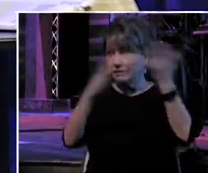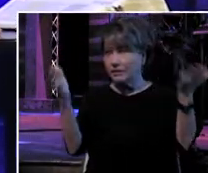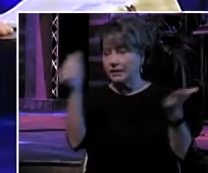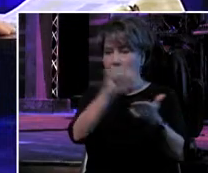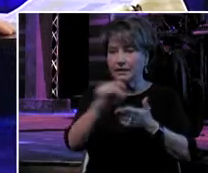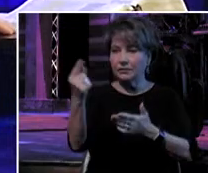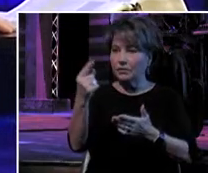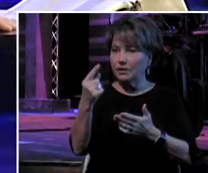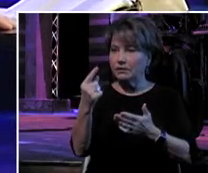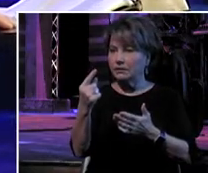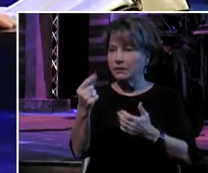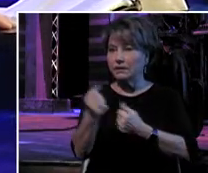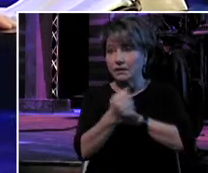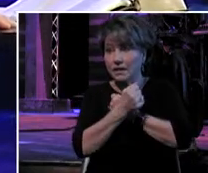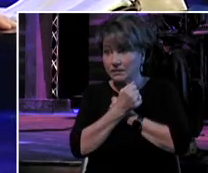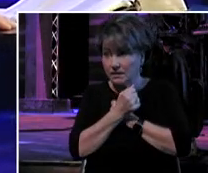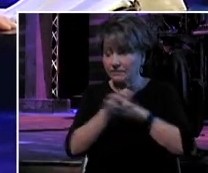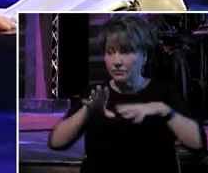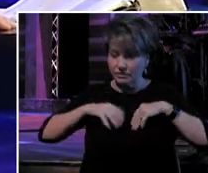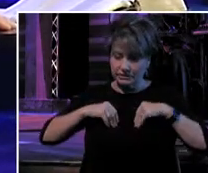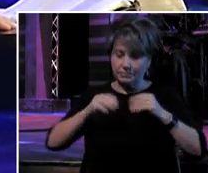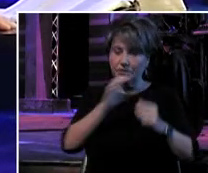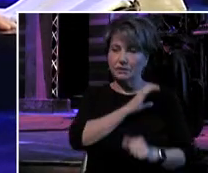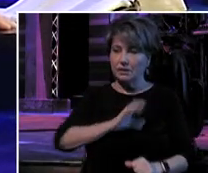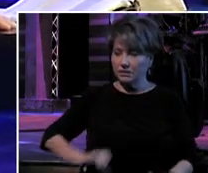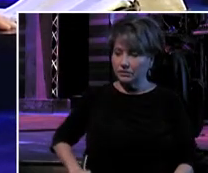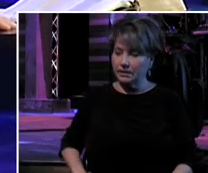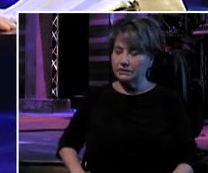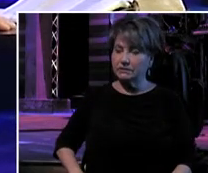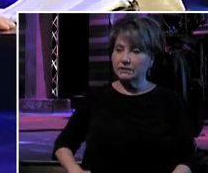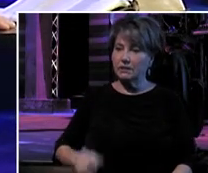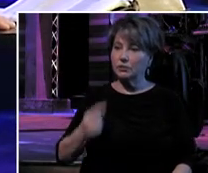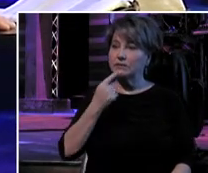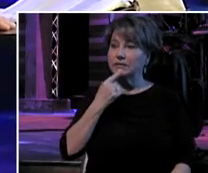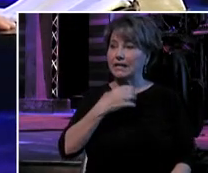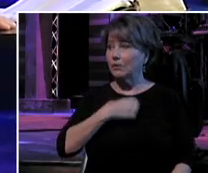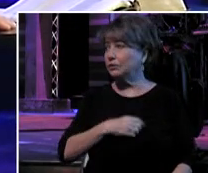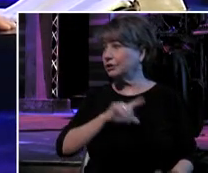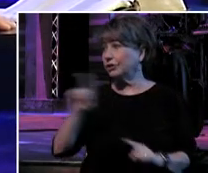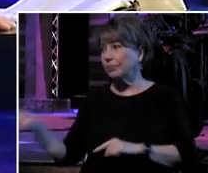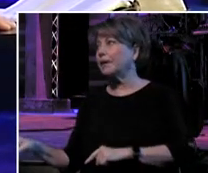of my loved ones who are there, they are not saying, I wish I could go back to Topeka and be with my family.